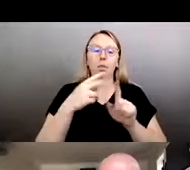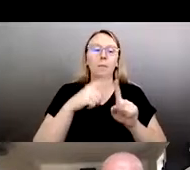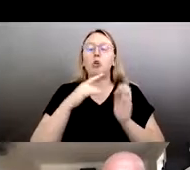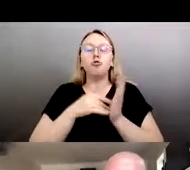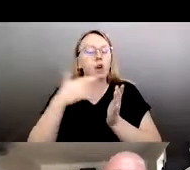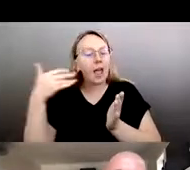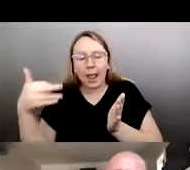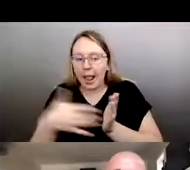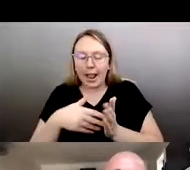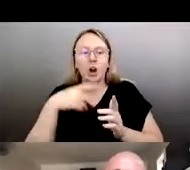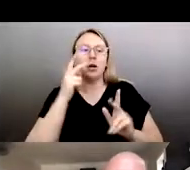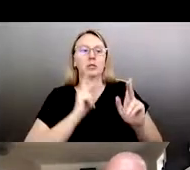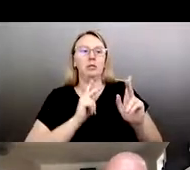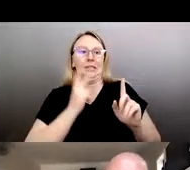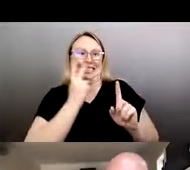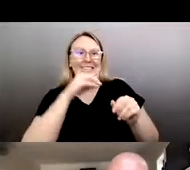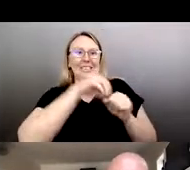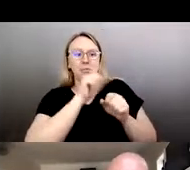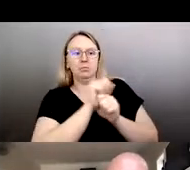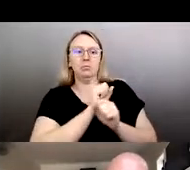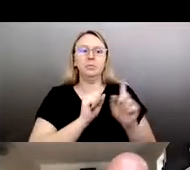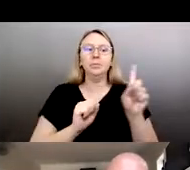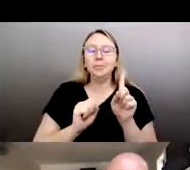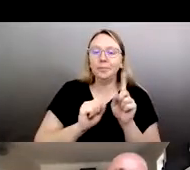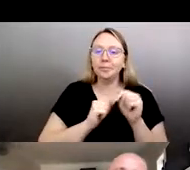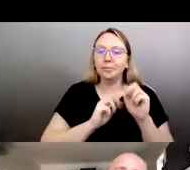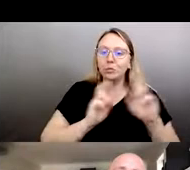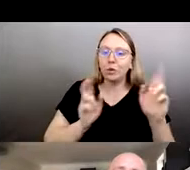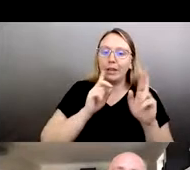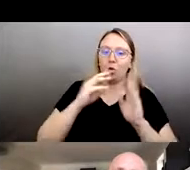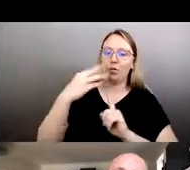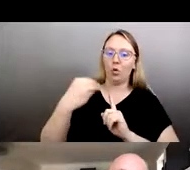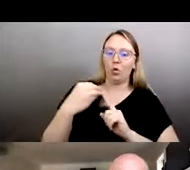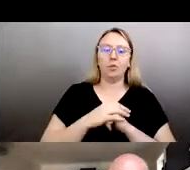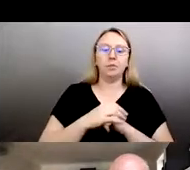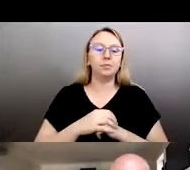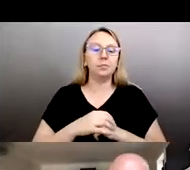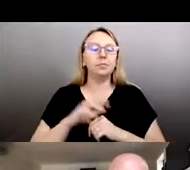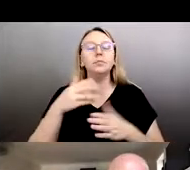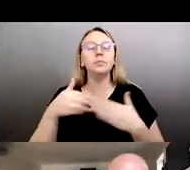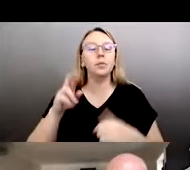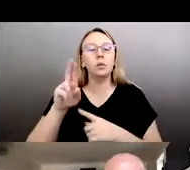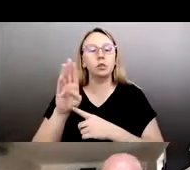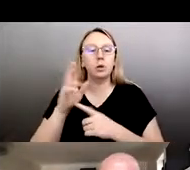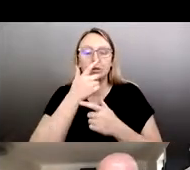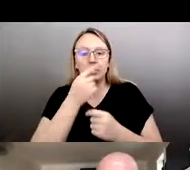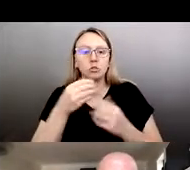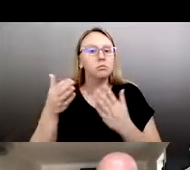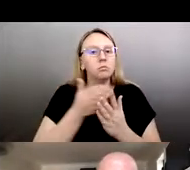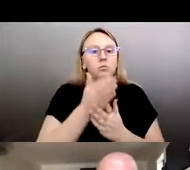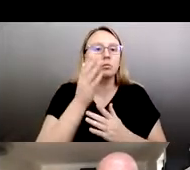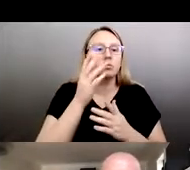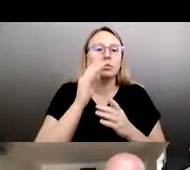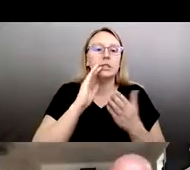Roger has a number of works by Lee in the collection. And Roger was just really interested in kind of getting out of the city and going through rural America to